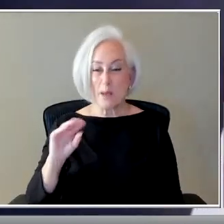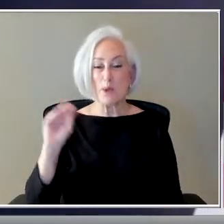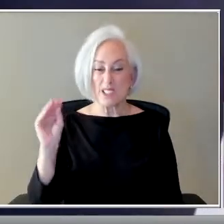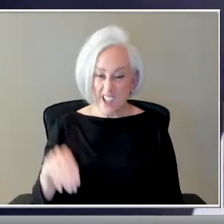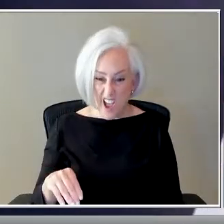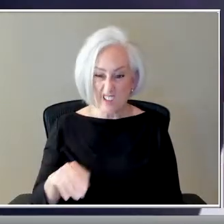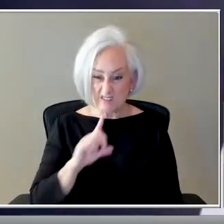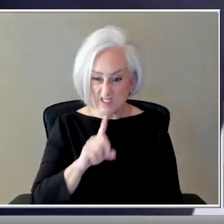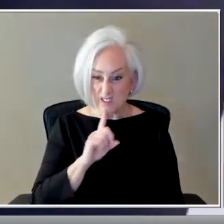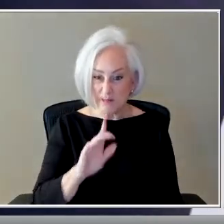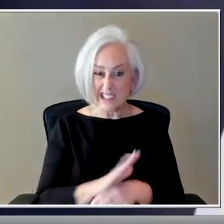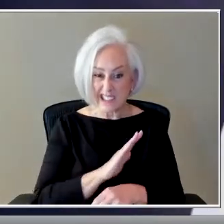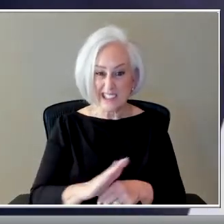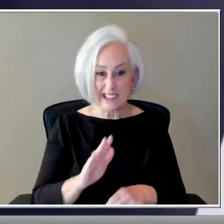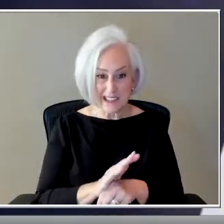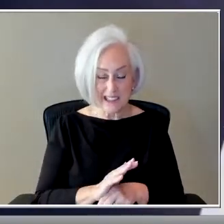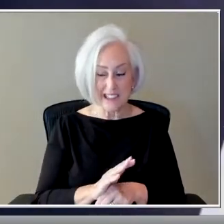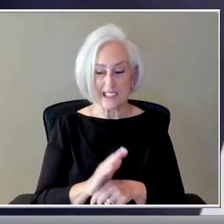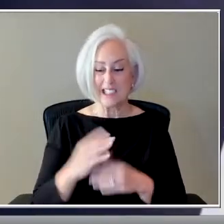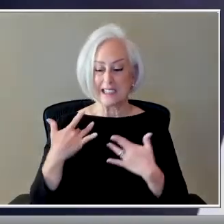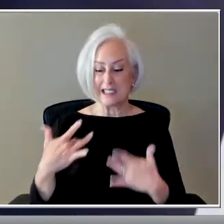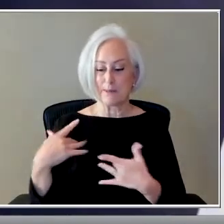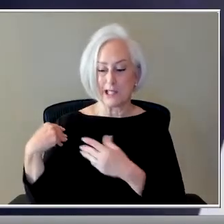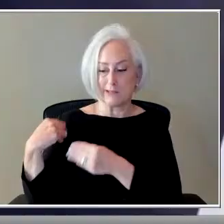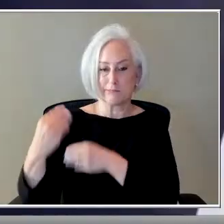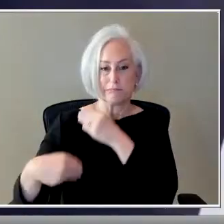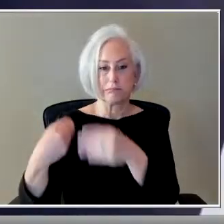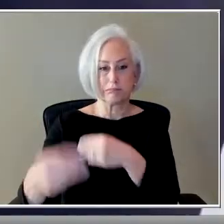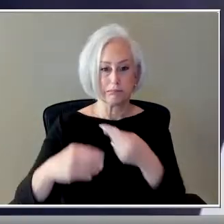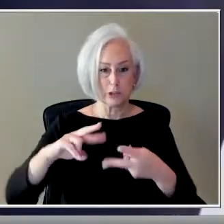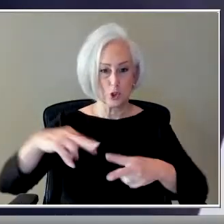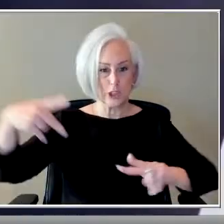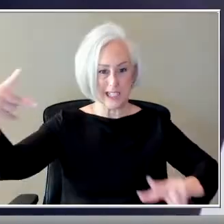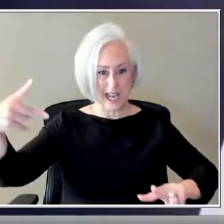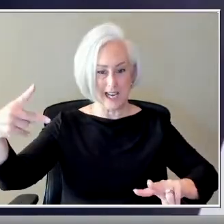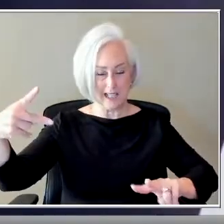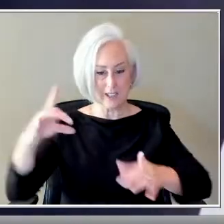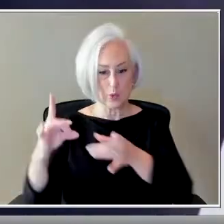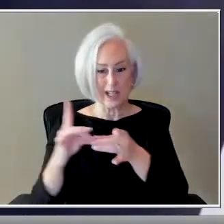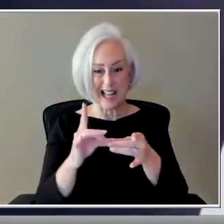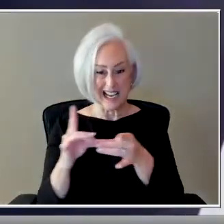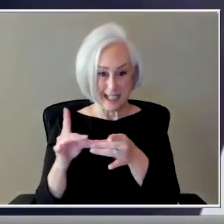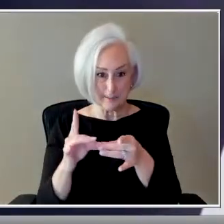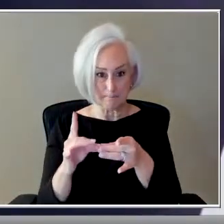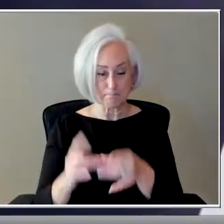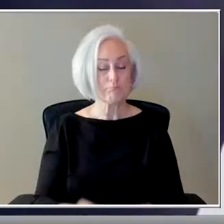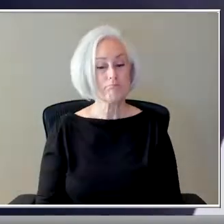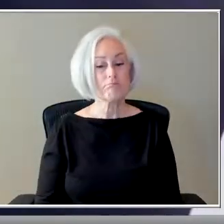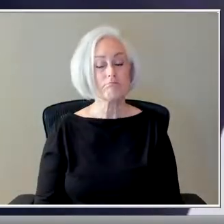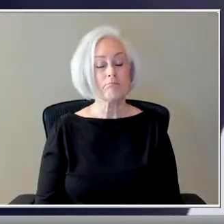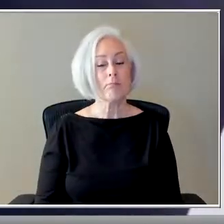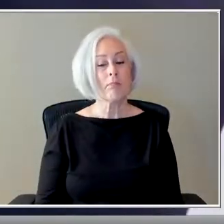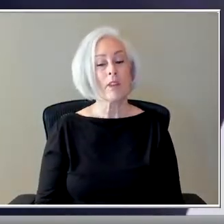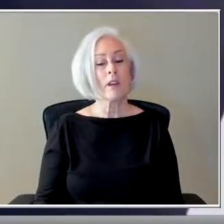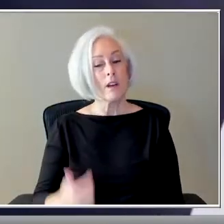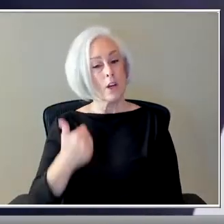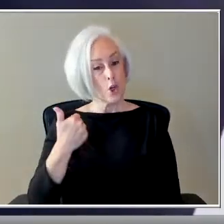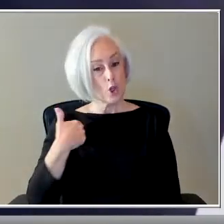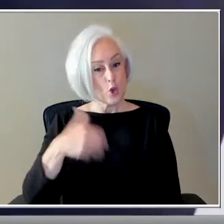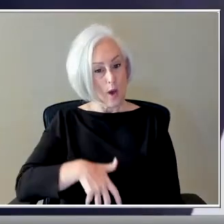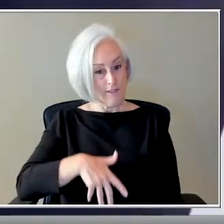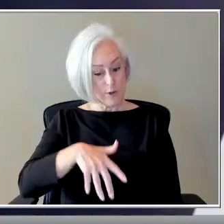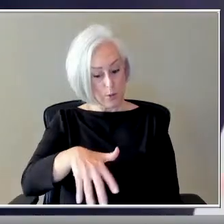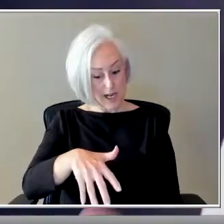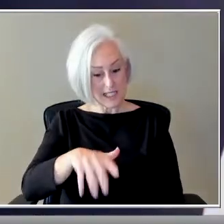it's genetically predisposed. 99.9% of it's related to genetics. And when you do have pregnancy itself, it can activate